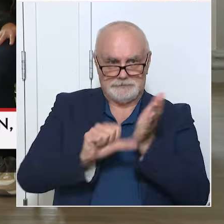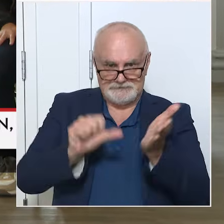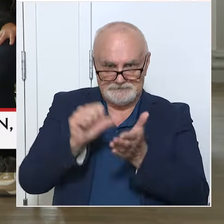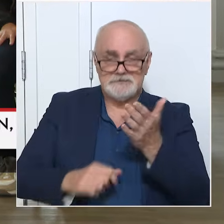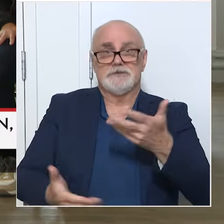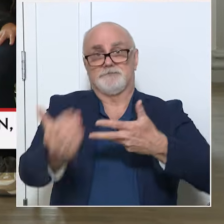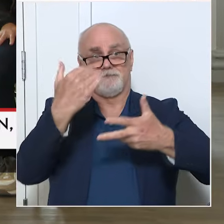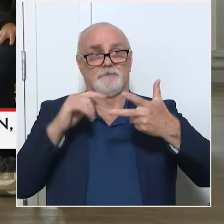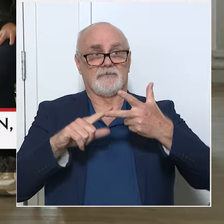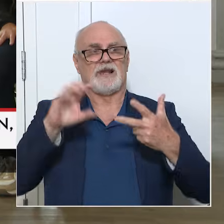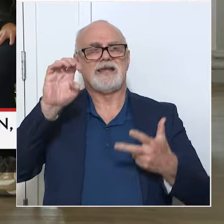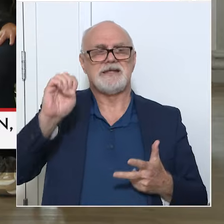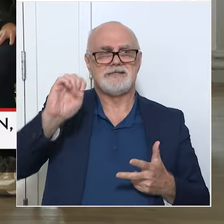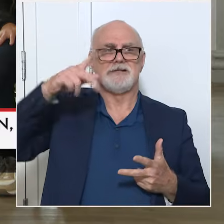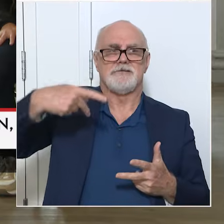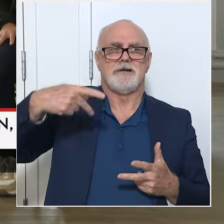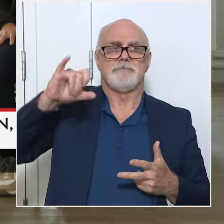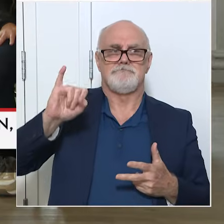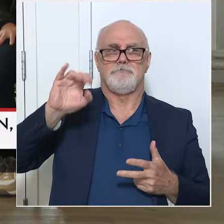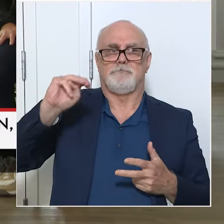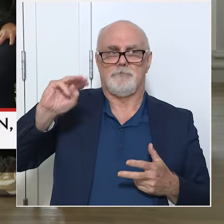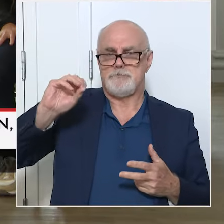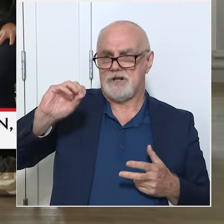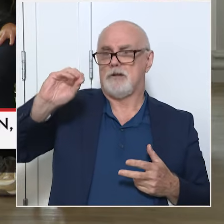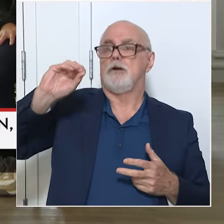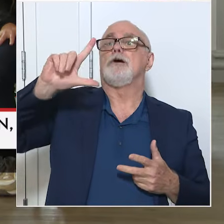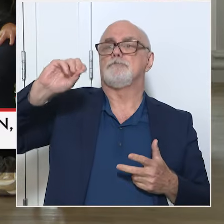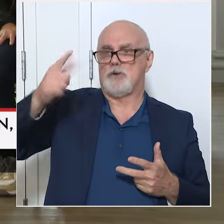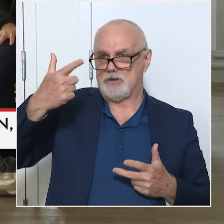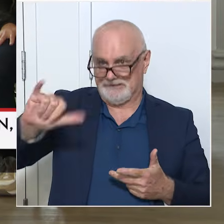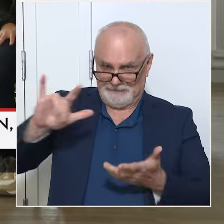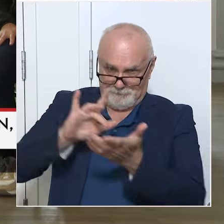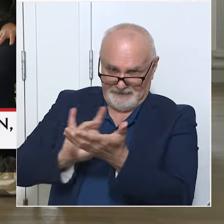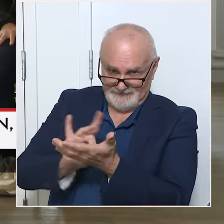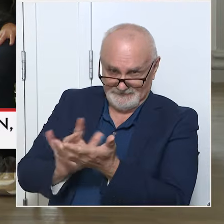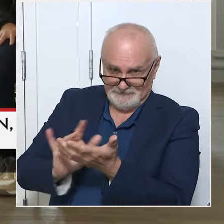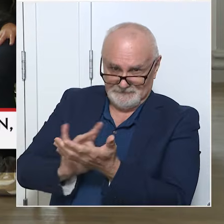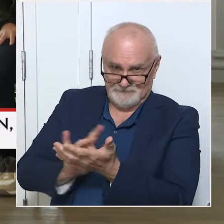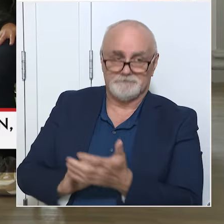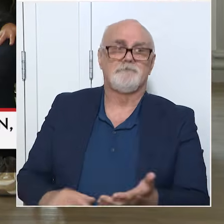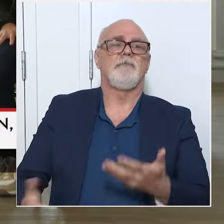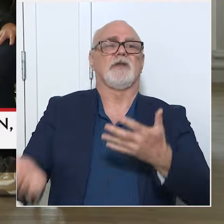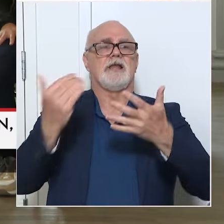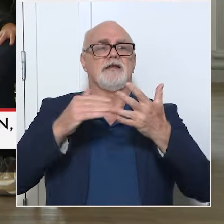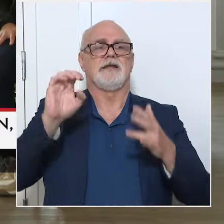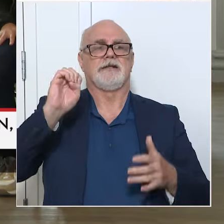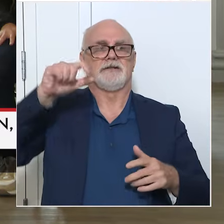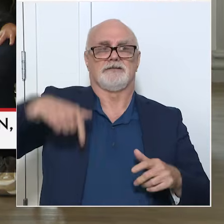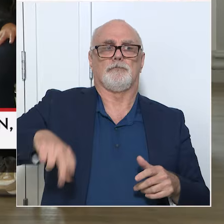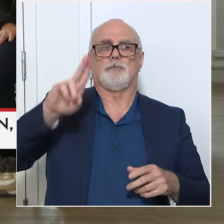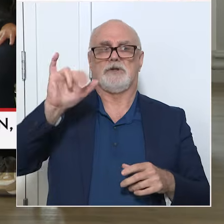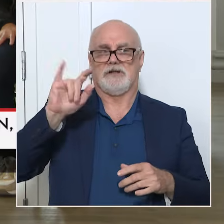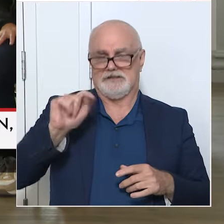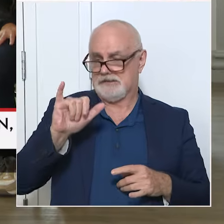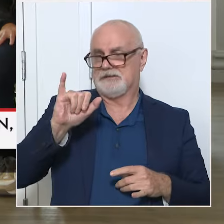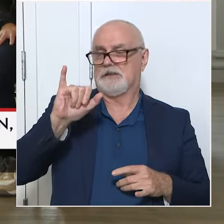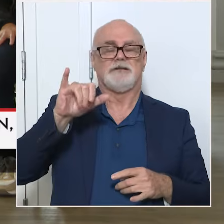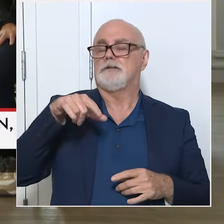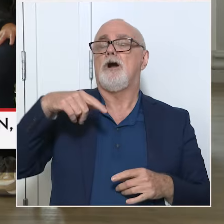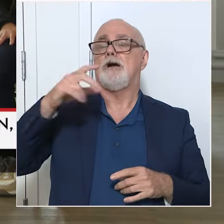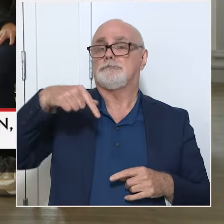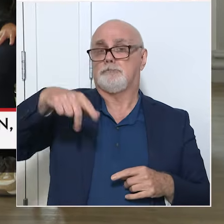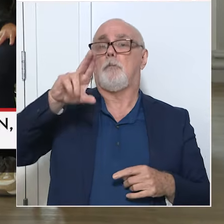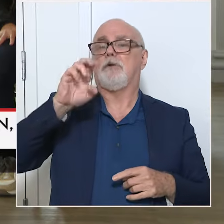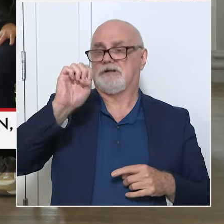Epimony Pharma is a life sciences company. Equinox Outsourced Services is a consulting and business services